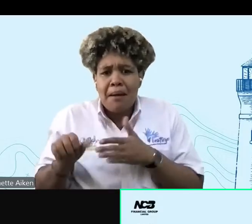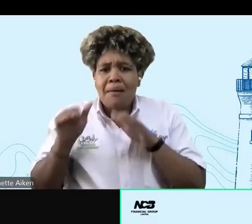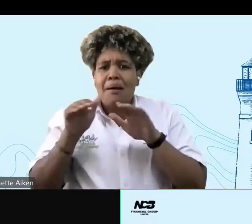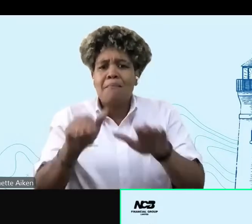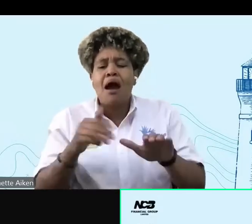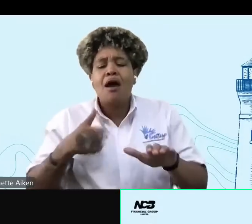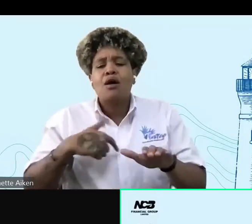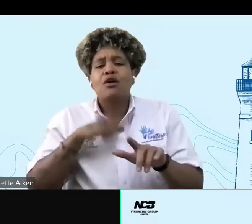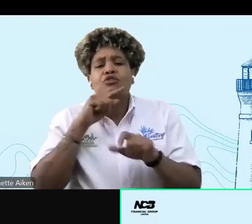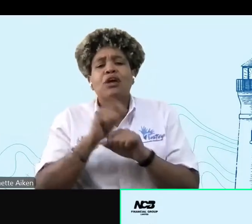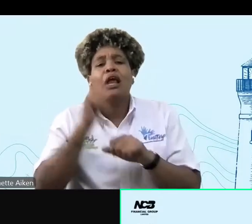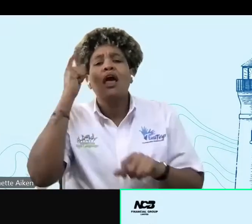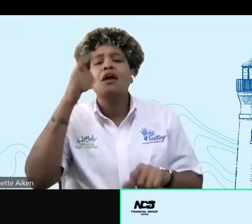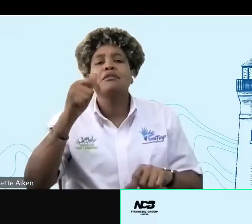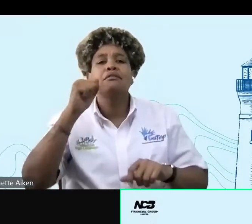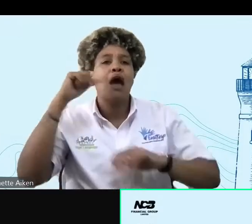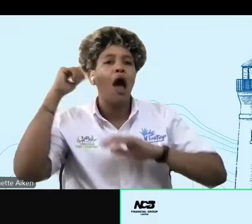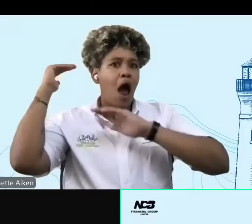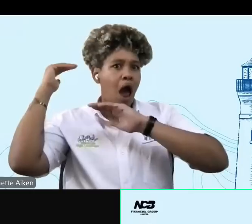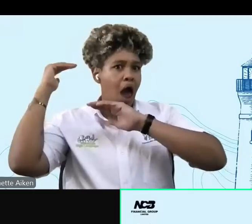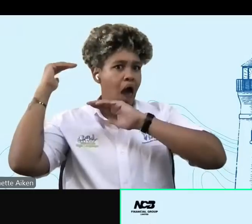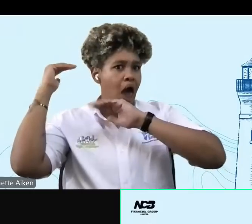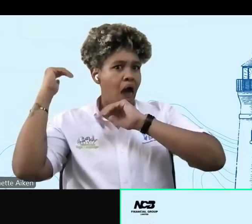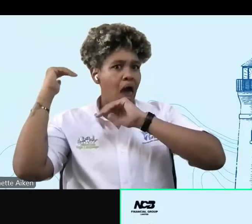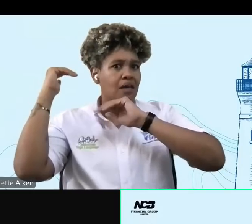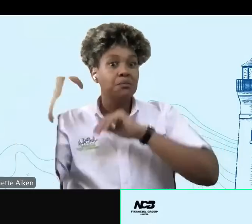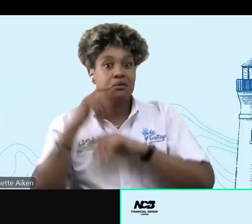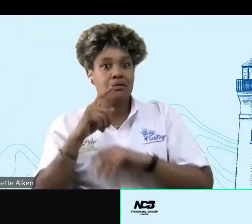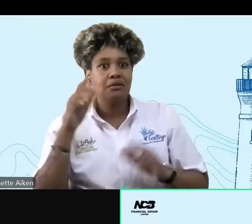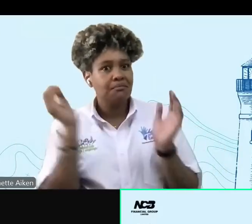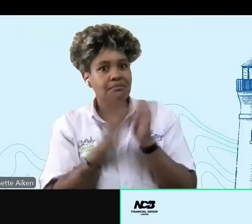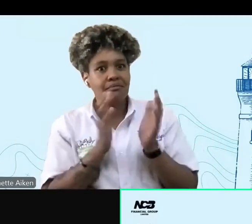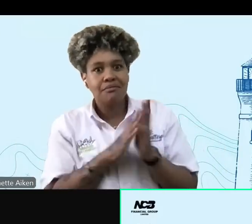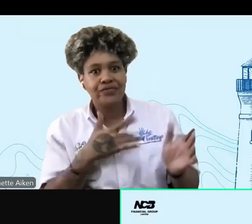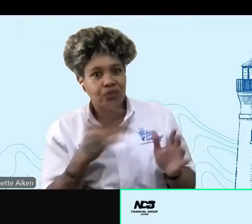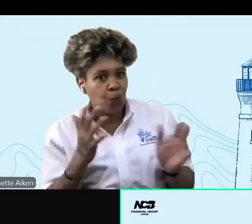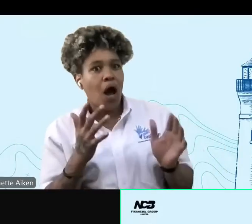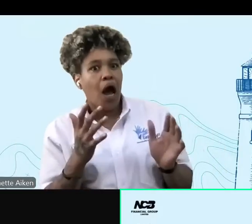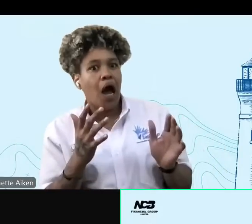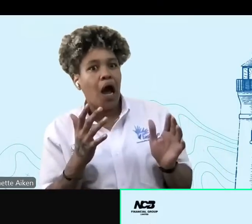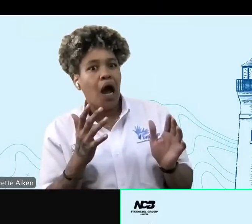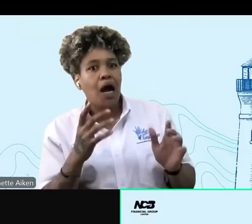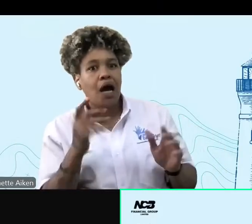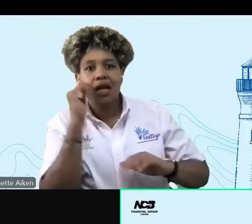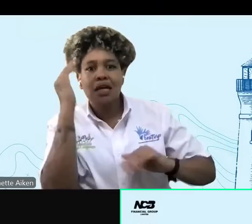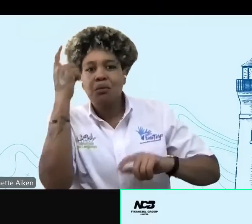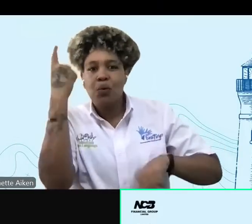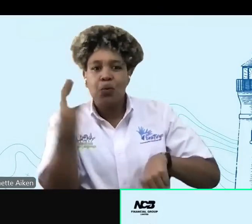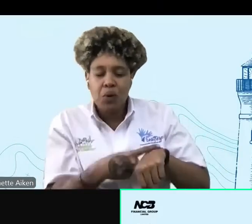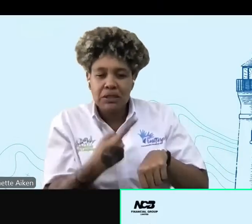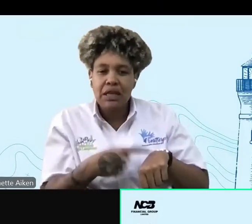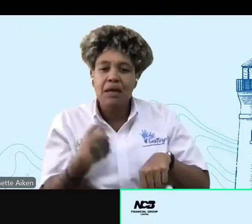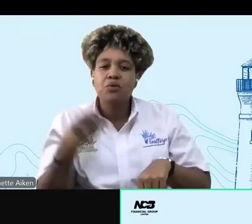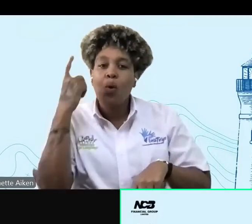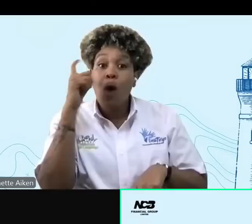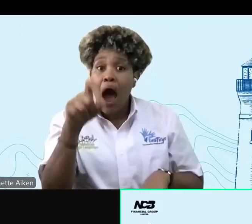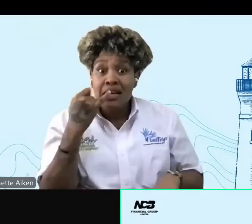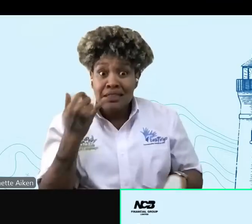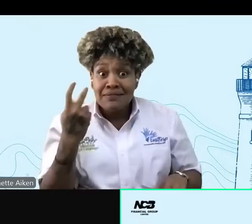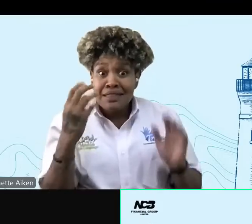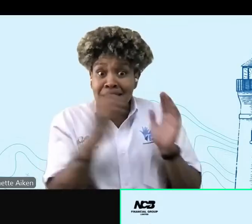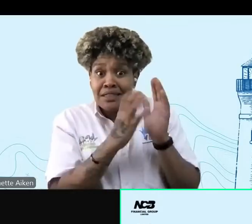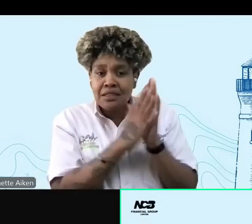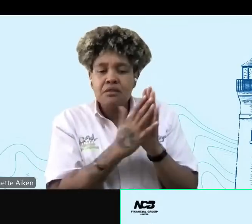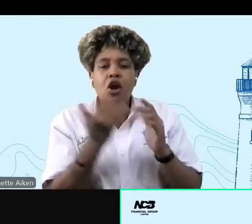that you are not expecting to have all of that payment at the same time. And so we ask everybody to reach out to us at